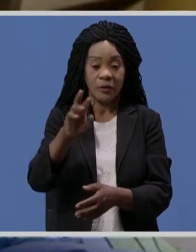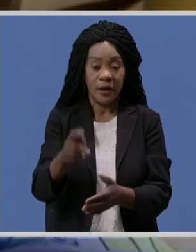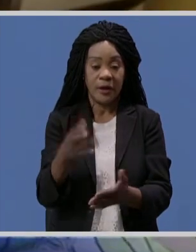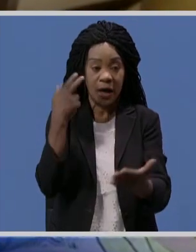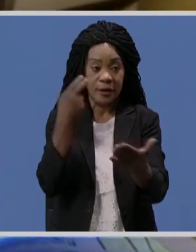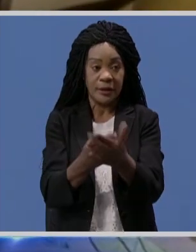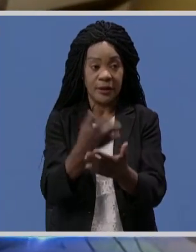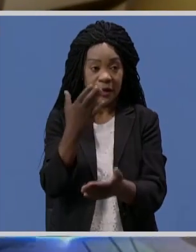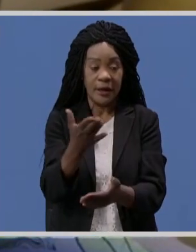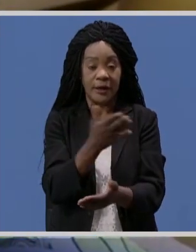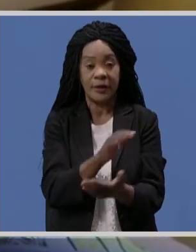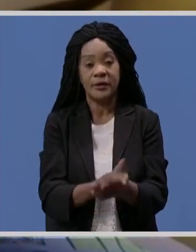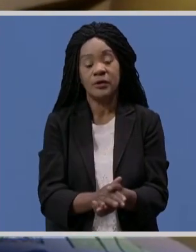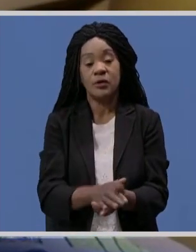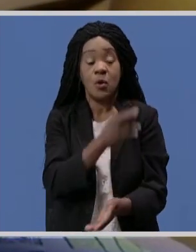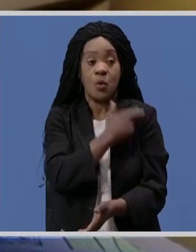ordeal.